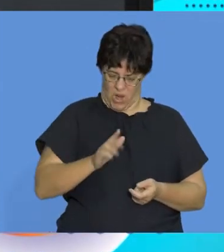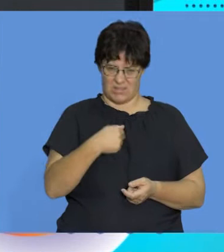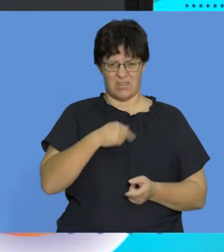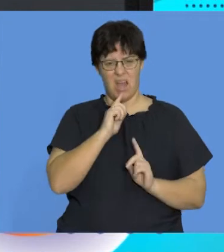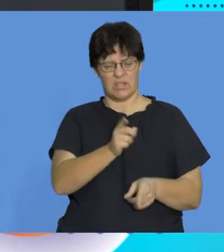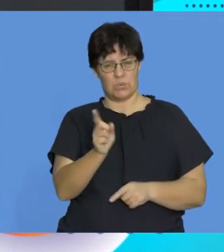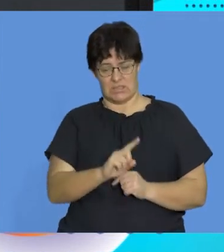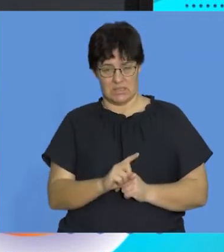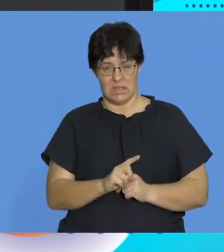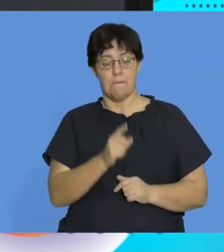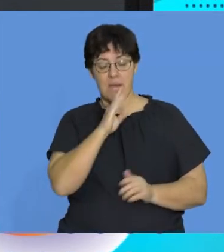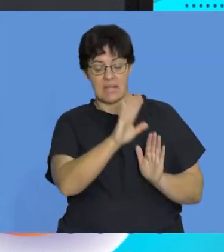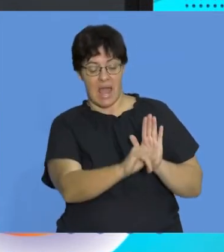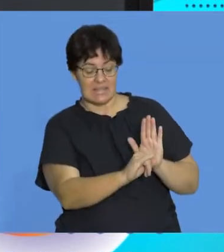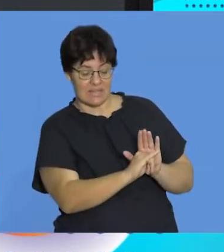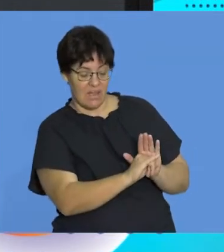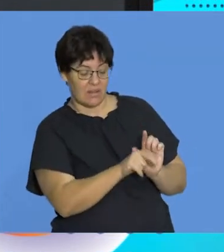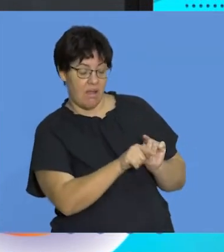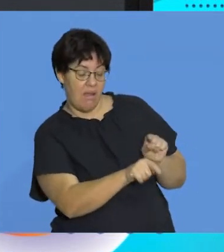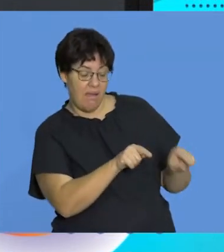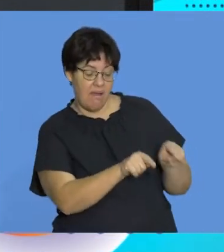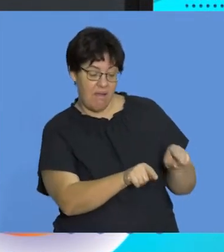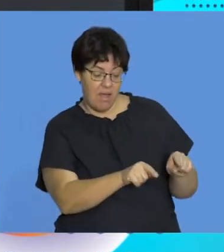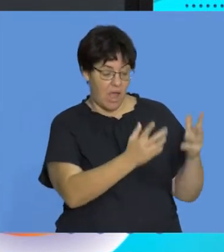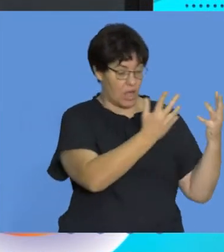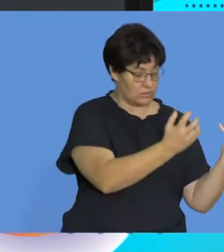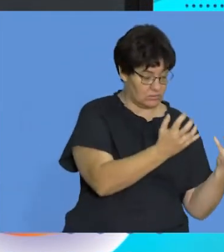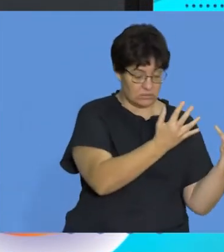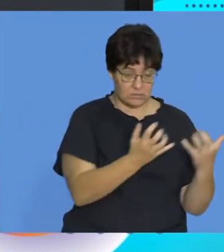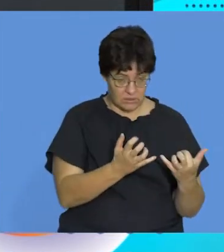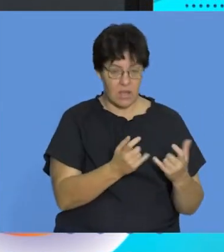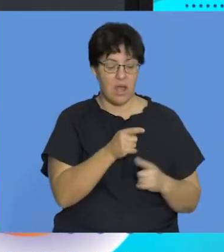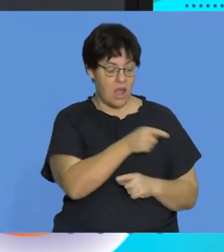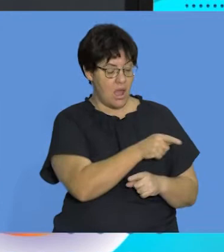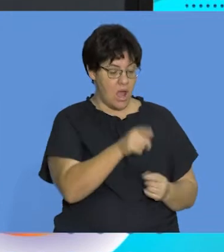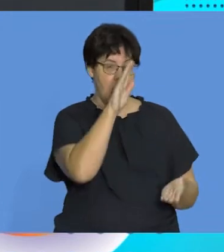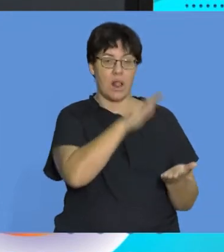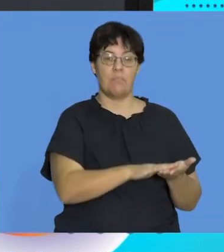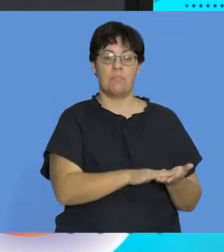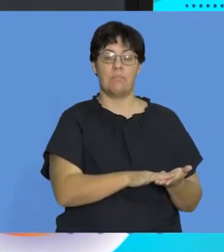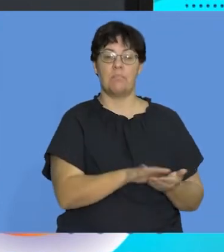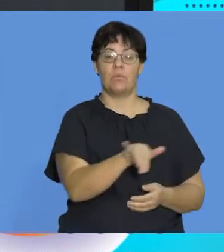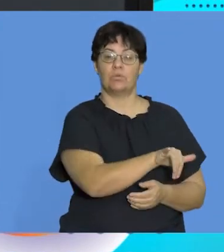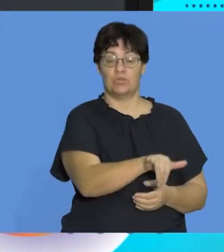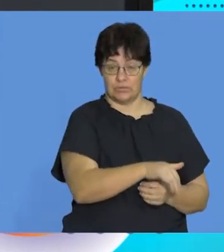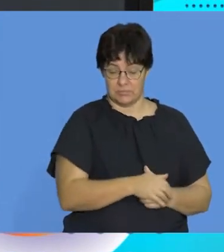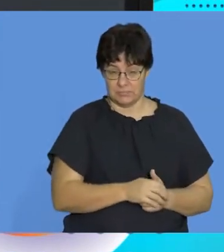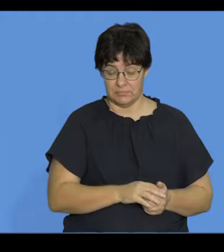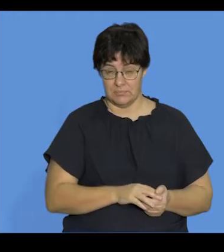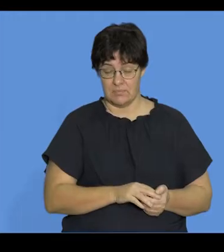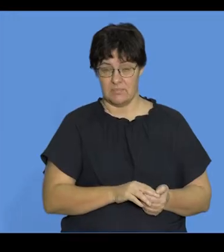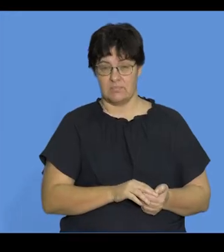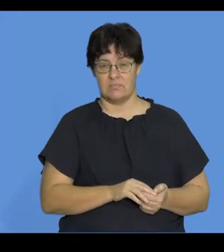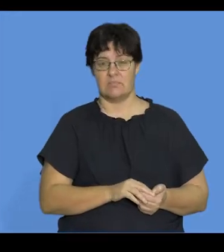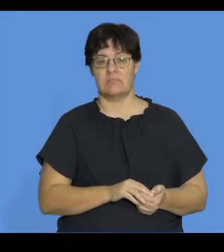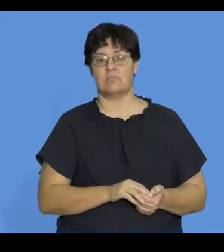us? It actually wants us to identify by means of calculations, that is, the substance that is a limiting reagent, okay? Right,